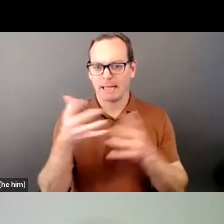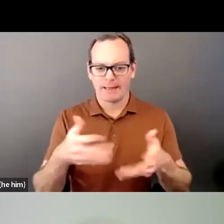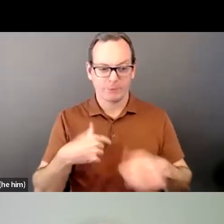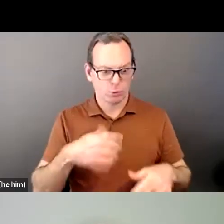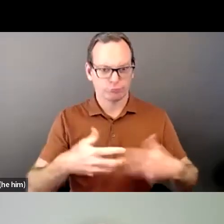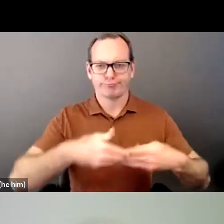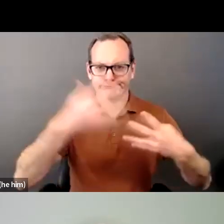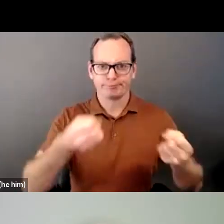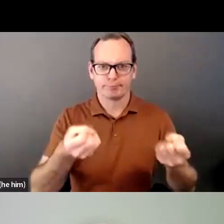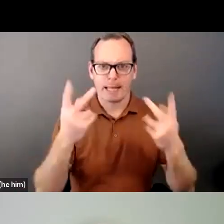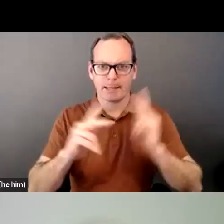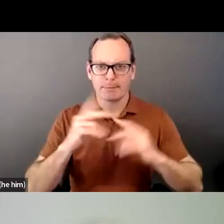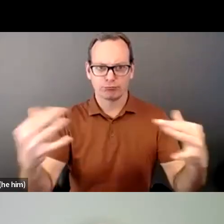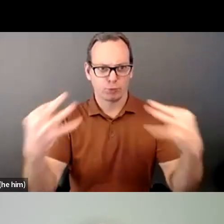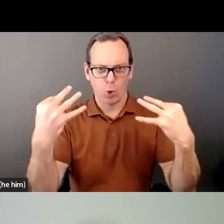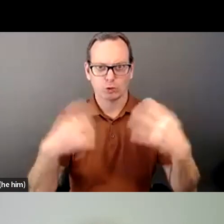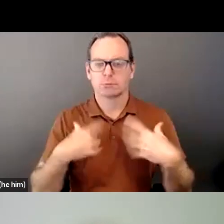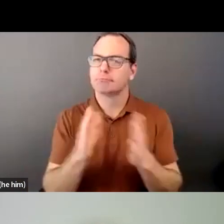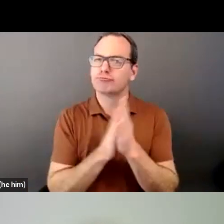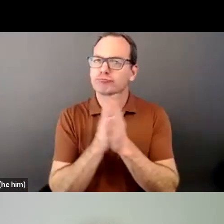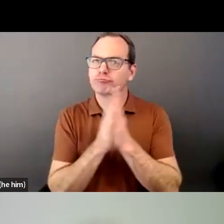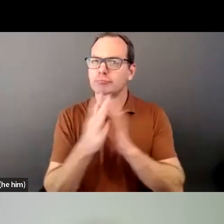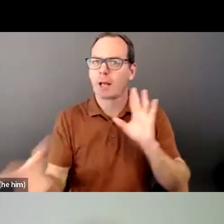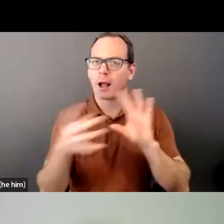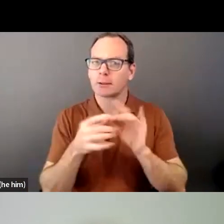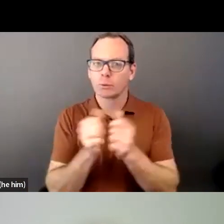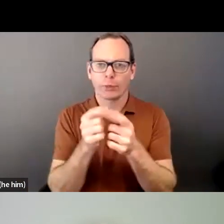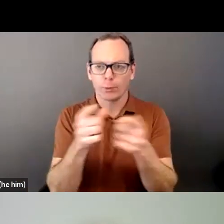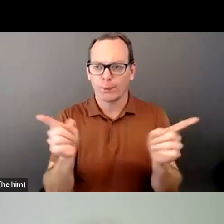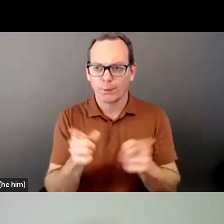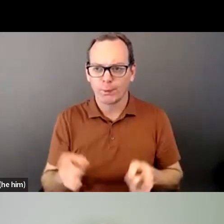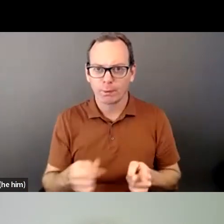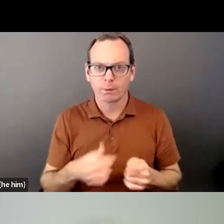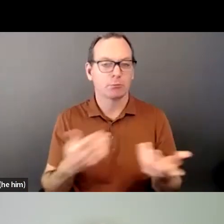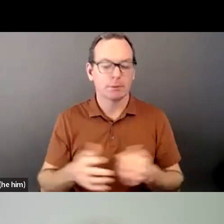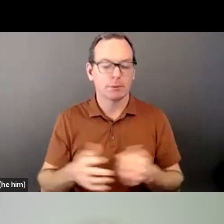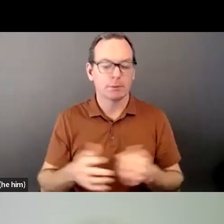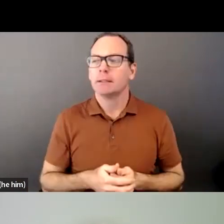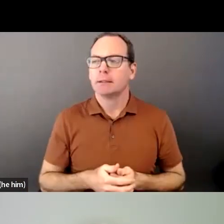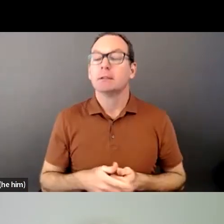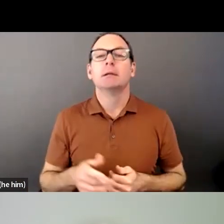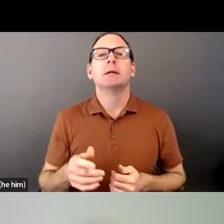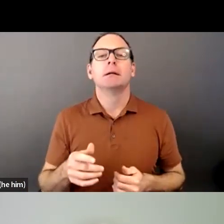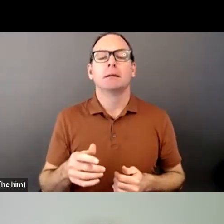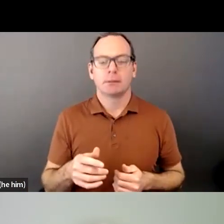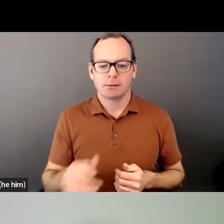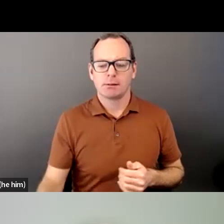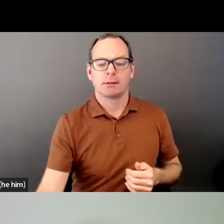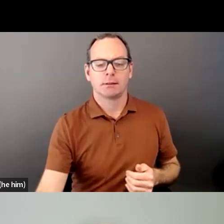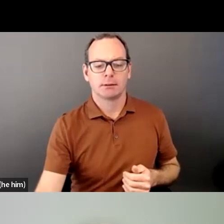who might be interested in getting connected and doing some of this work with their local communities. But we know that building trust